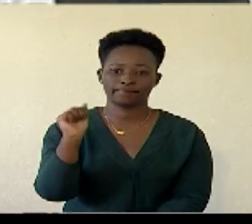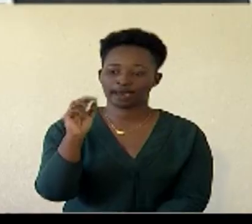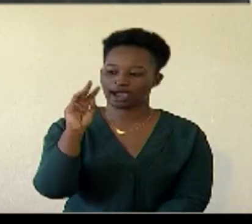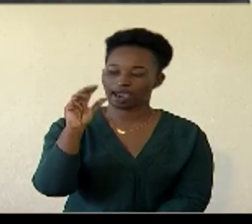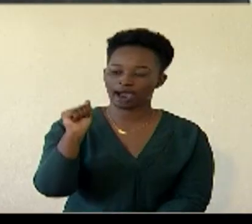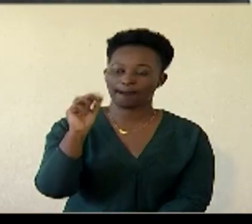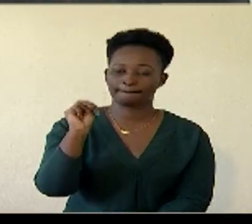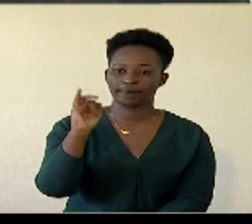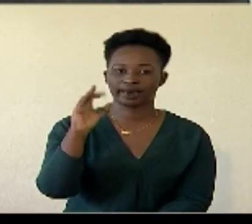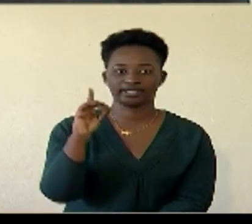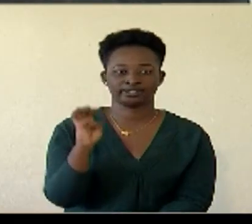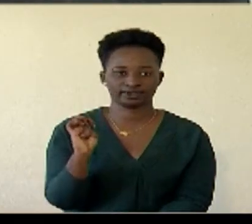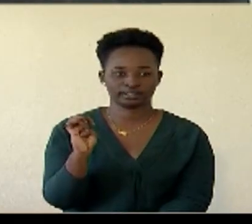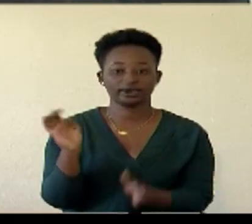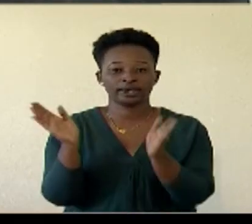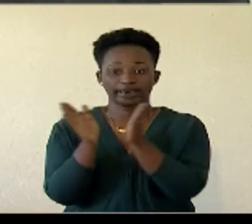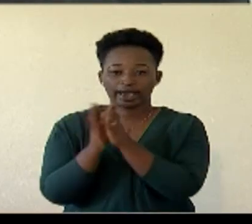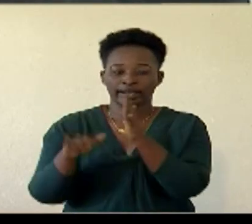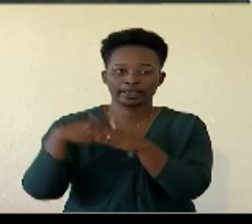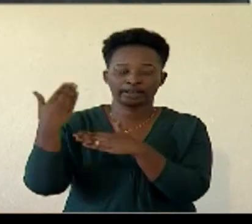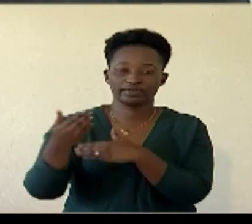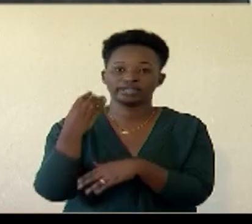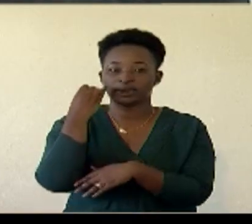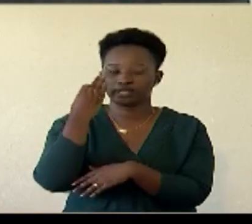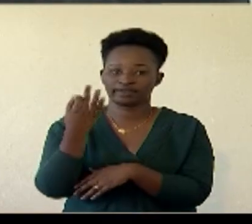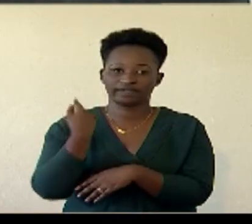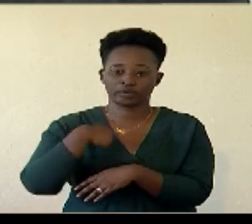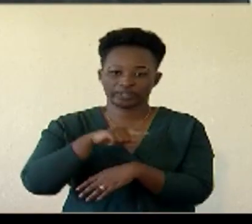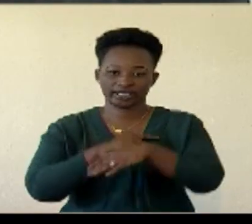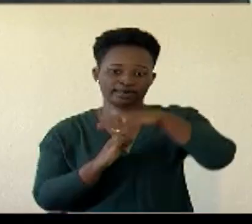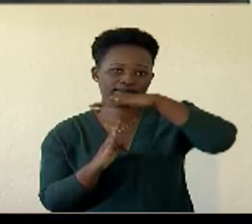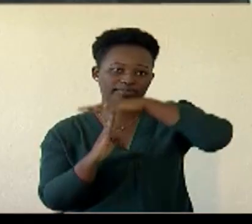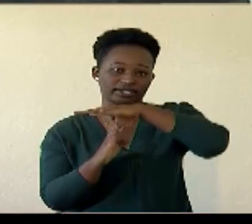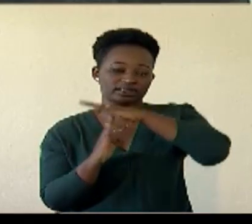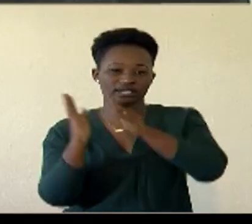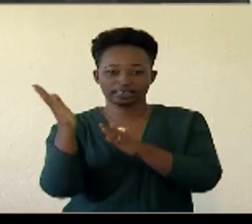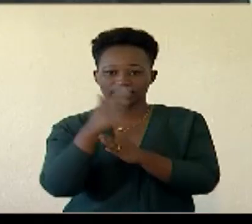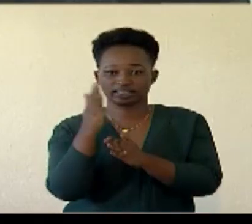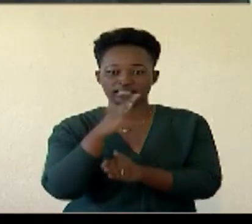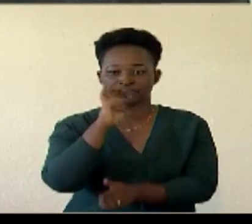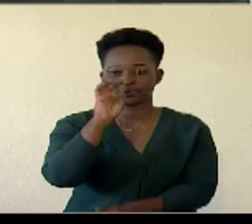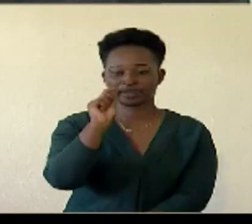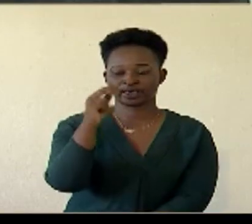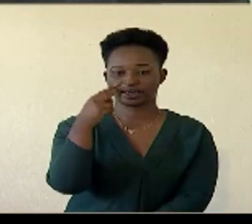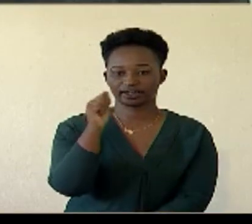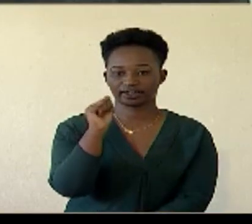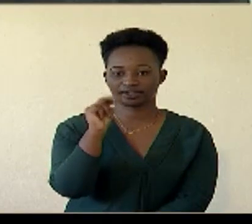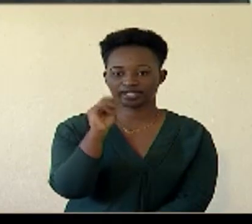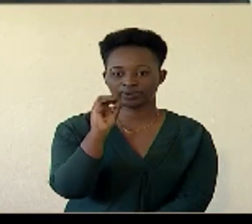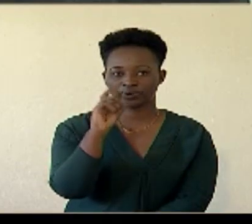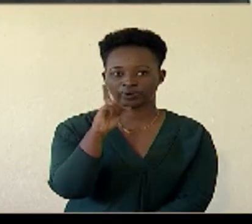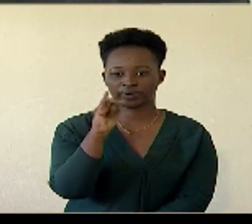This is an amide, and therefore, if we replace this ethanoic acid with benzoic